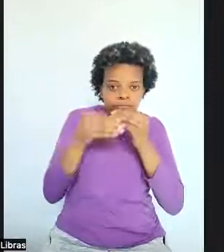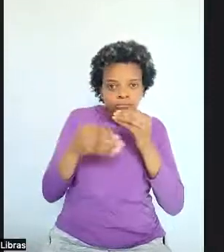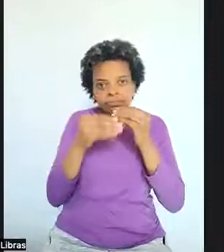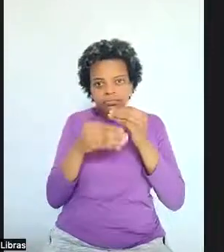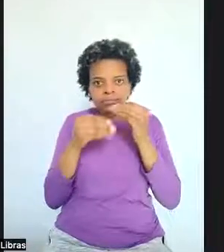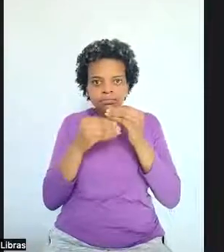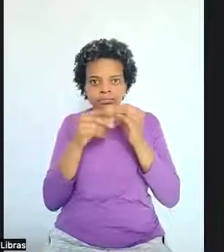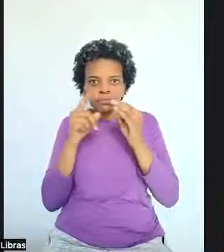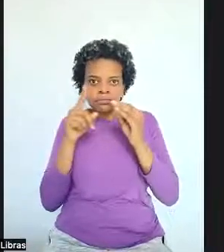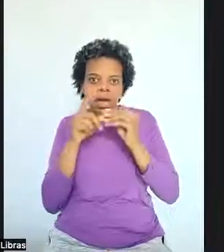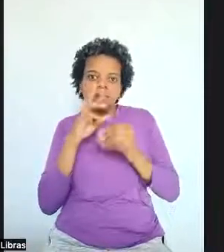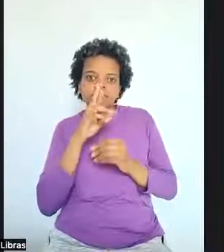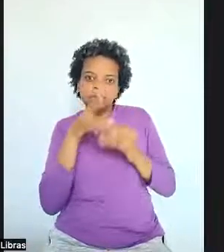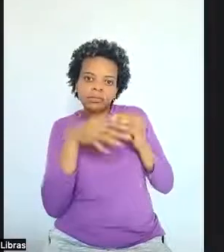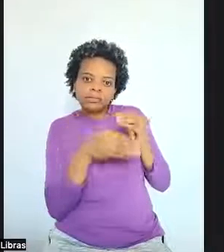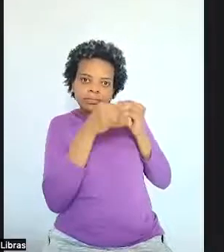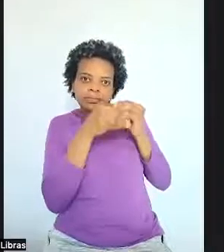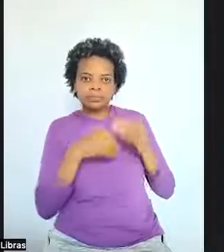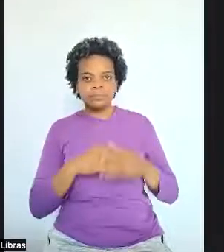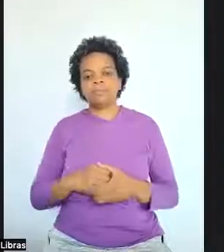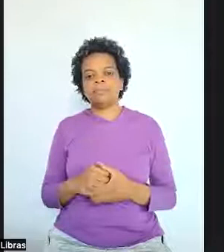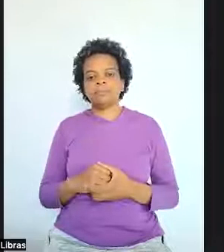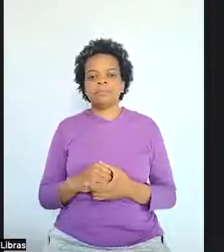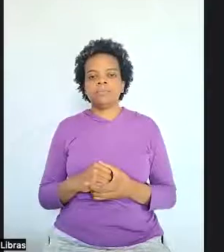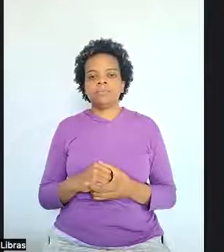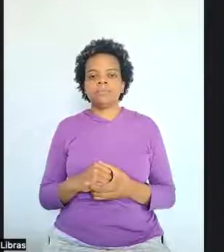Does anybody have any other contributions?